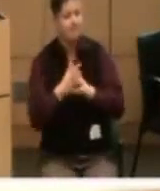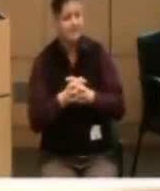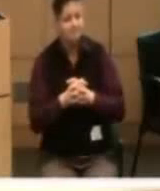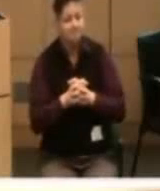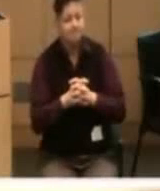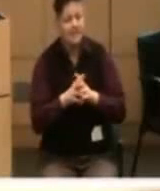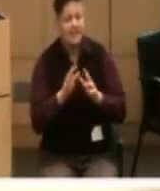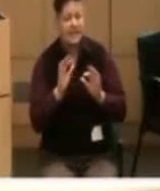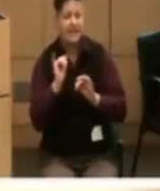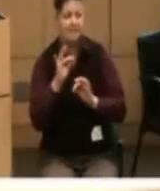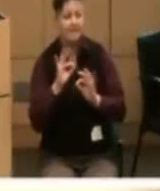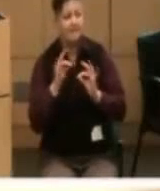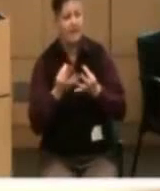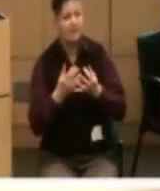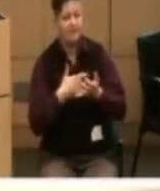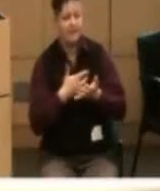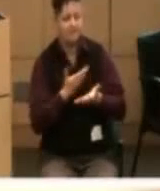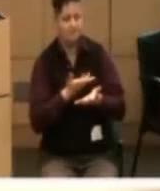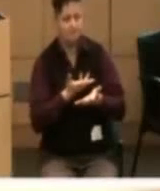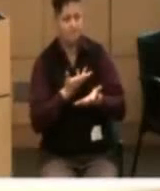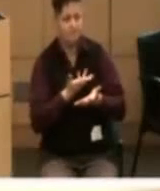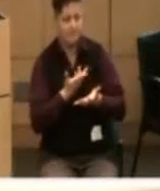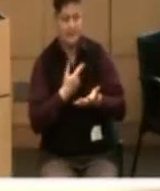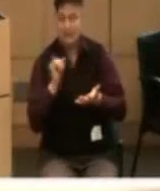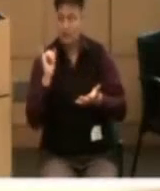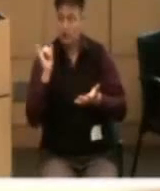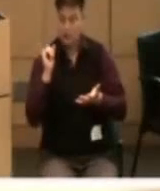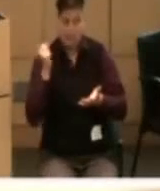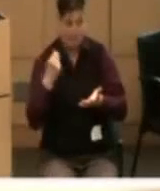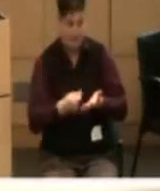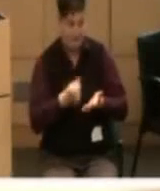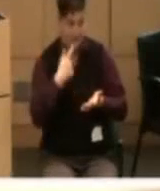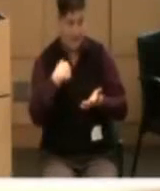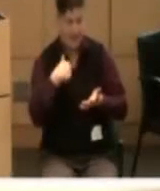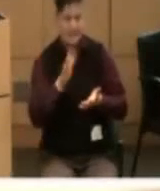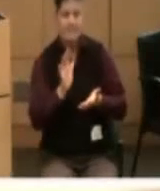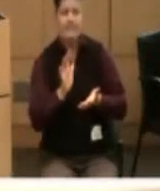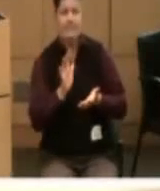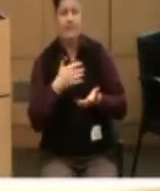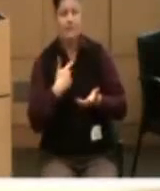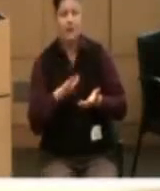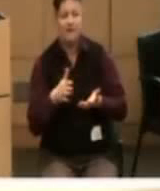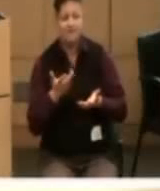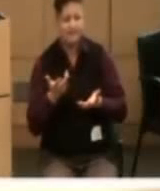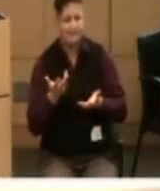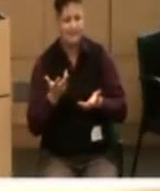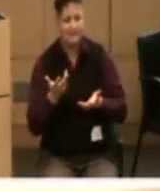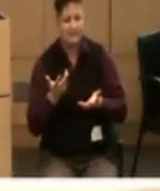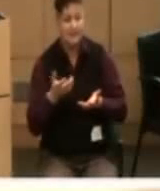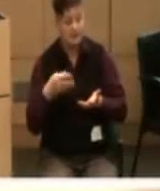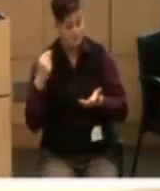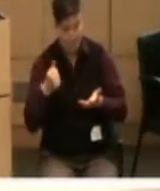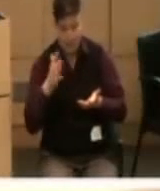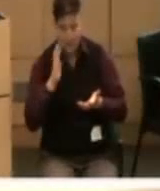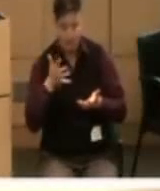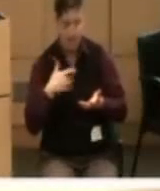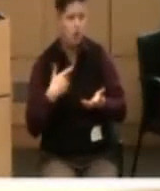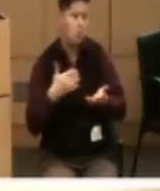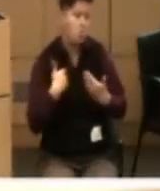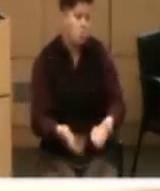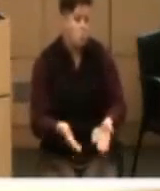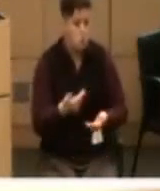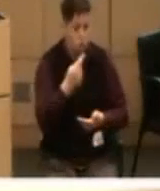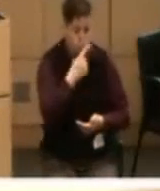family has the right insurance that's going to pay for it, they're maybe going to be able to get it more so. Although I know